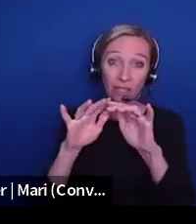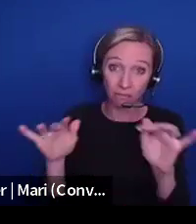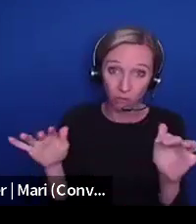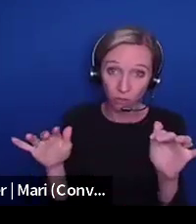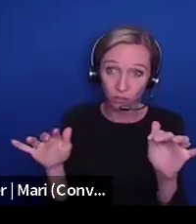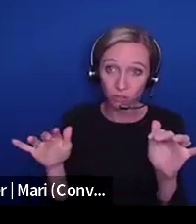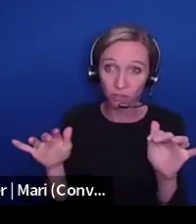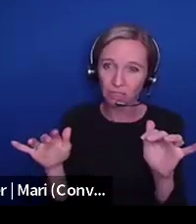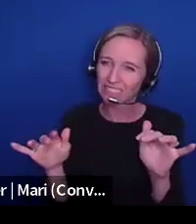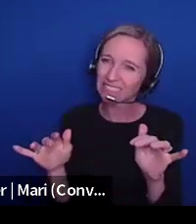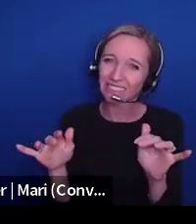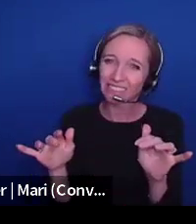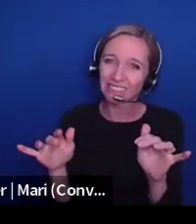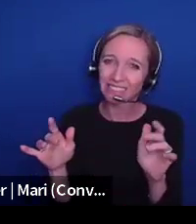diverse